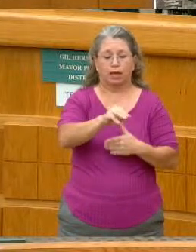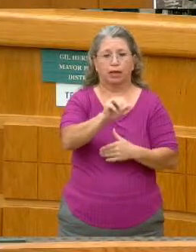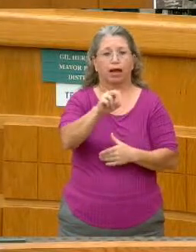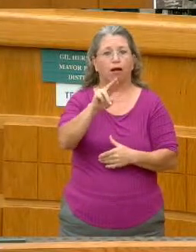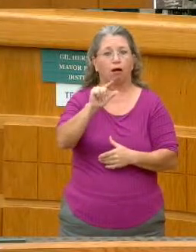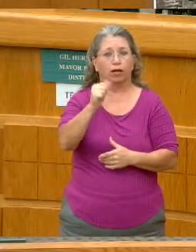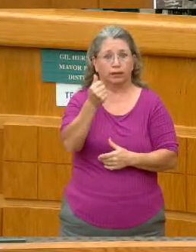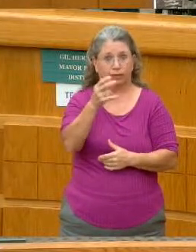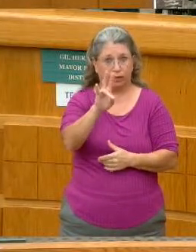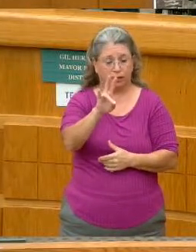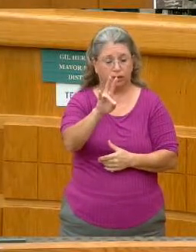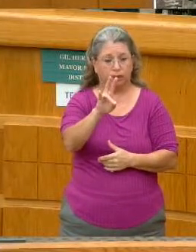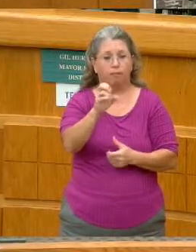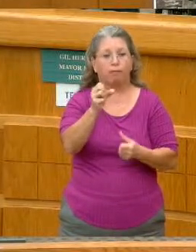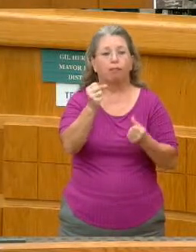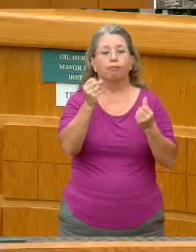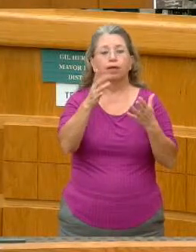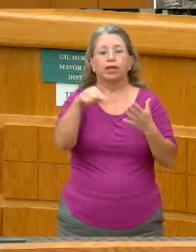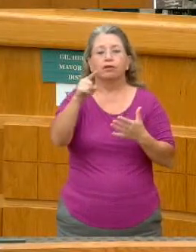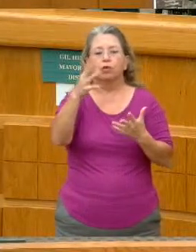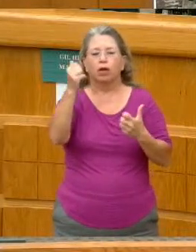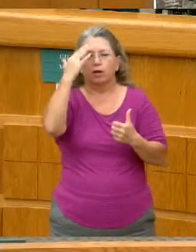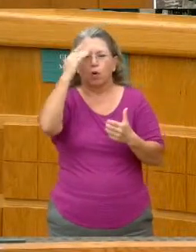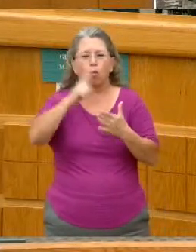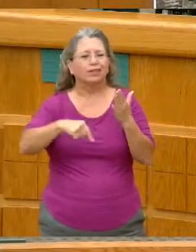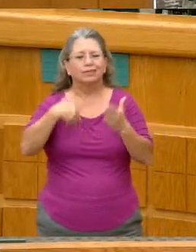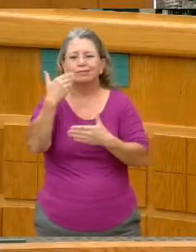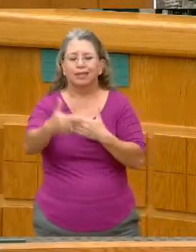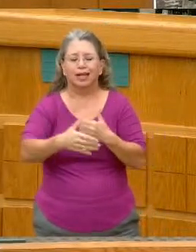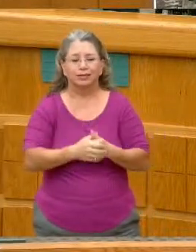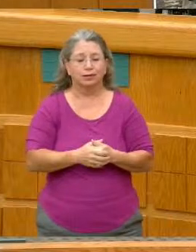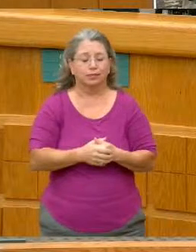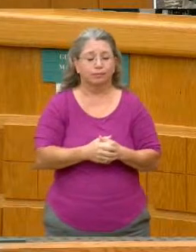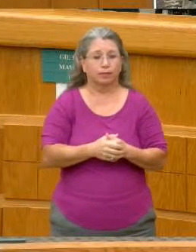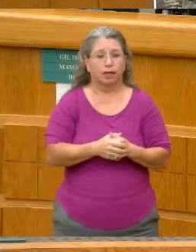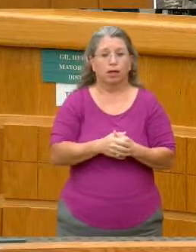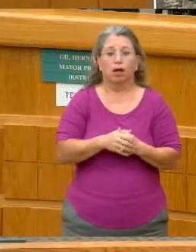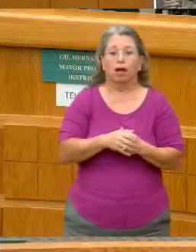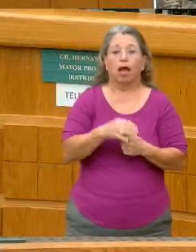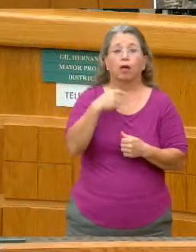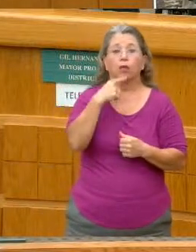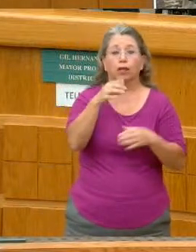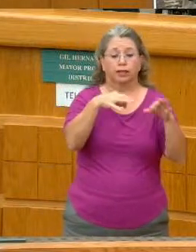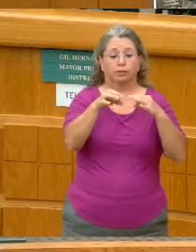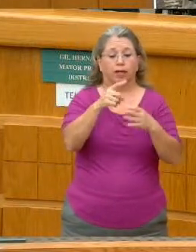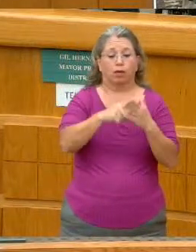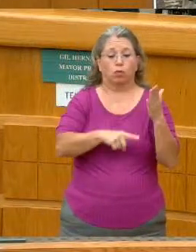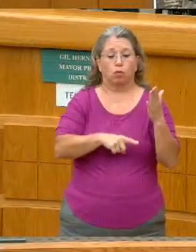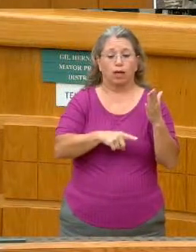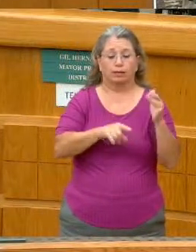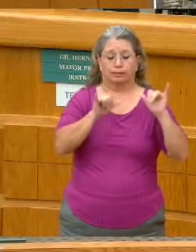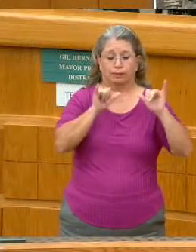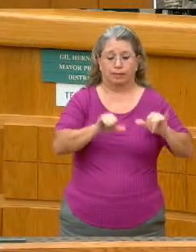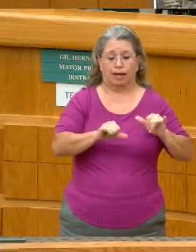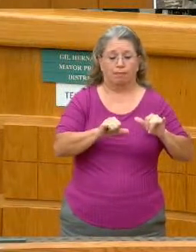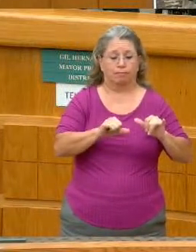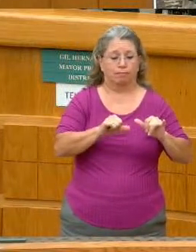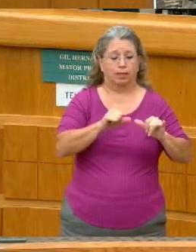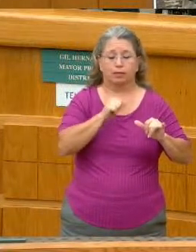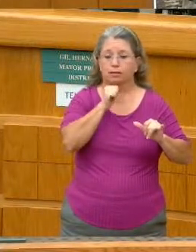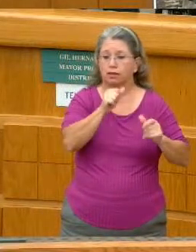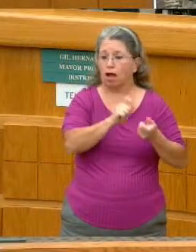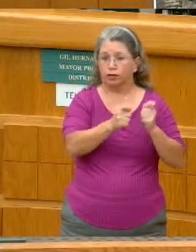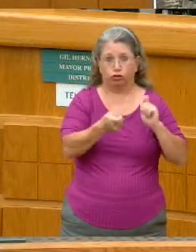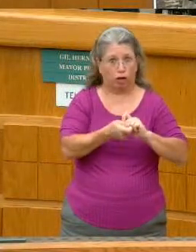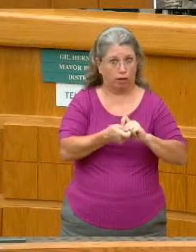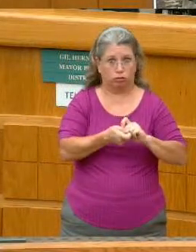I want to start with what has not changed. What has not changed is exactly what you just heard Director Rodriguez talk